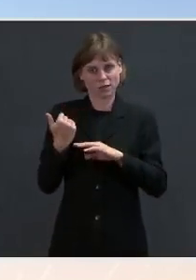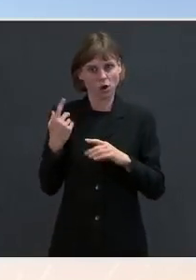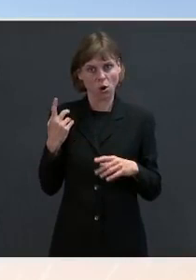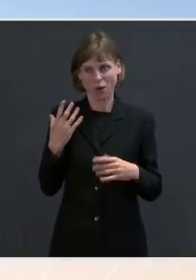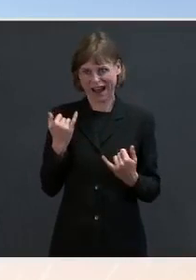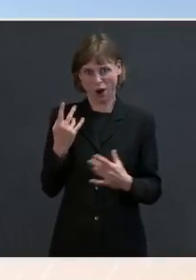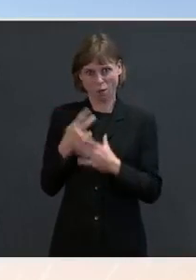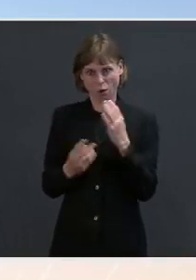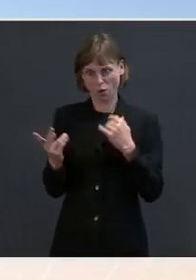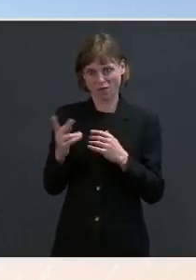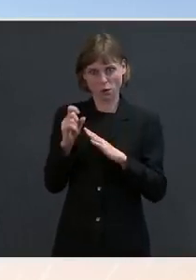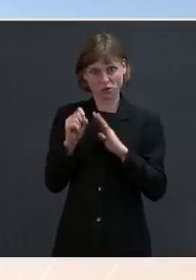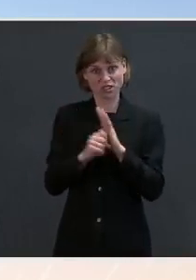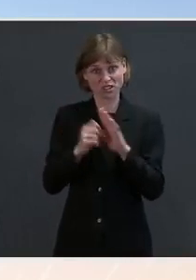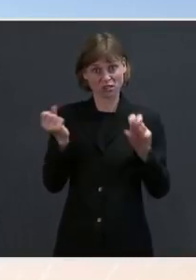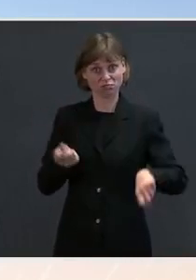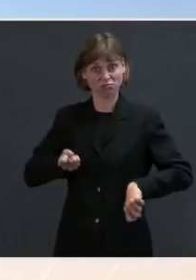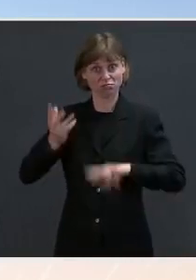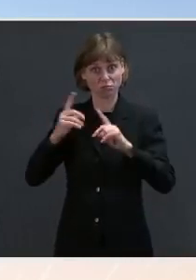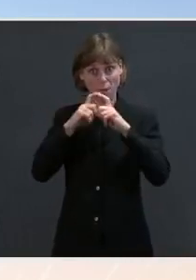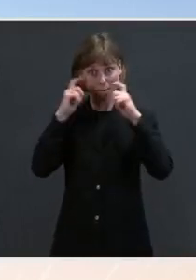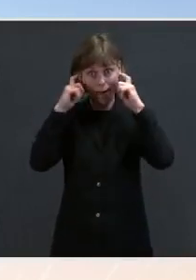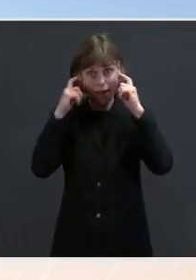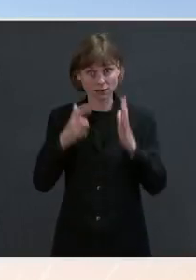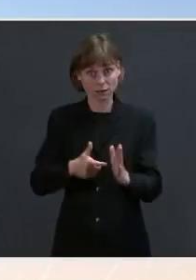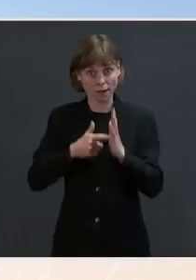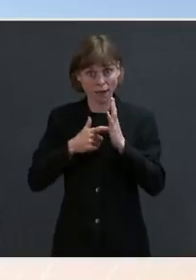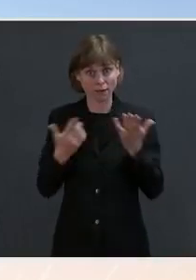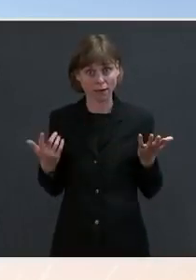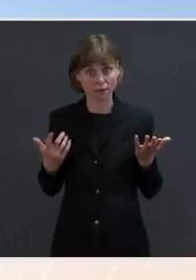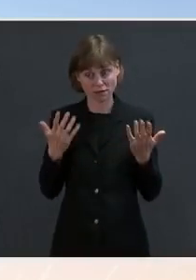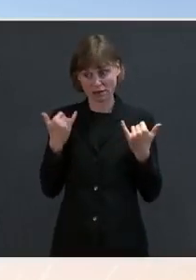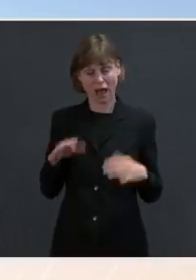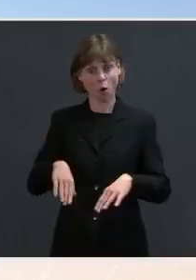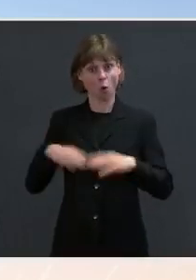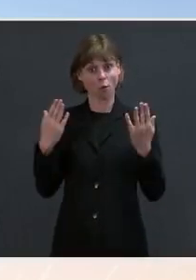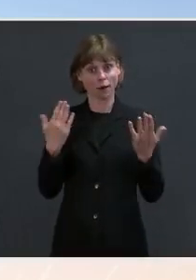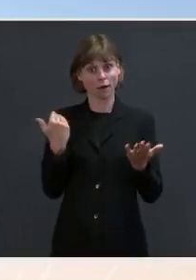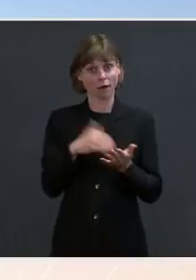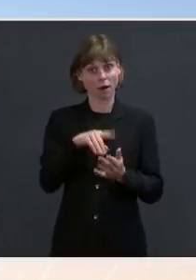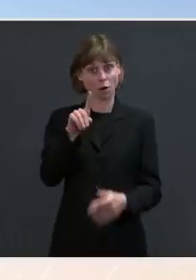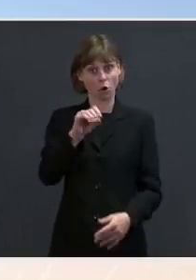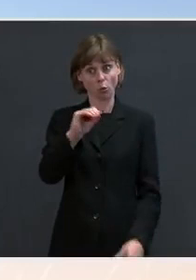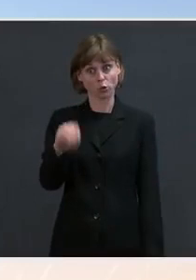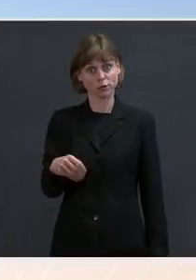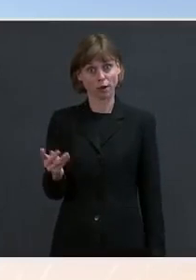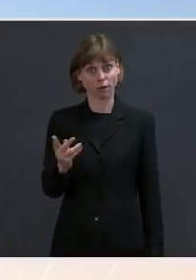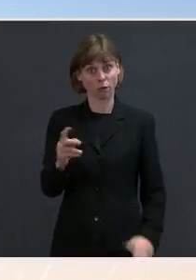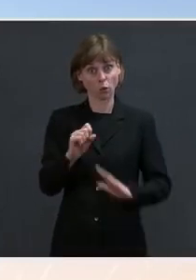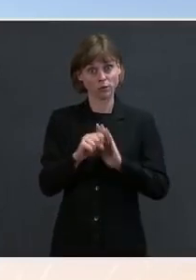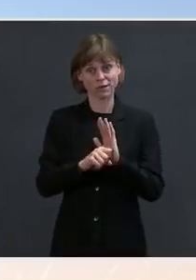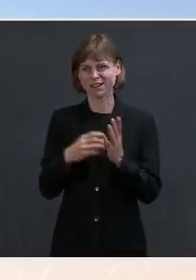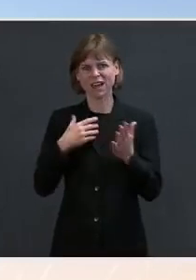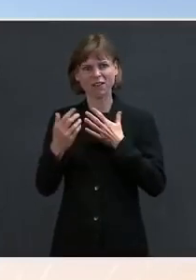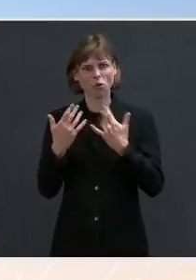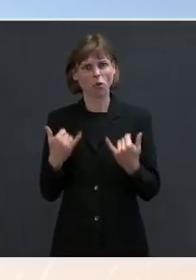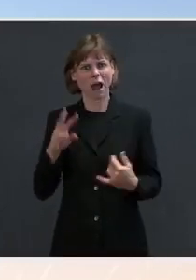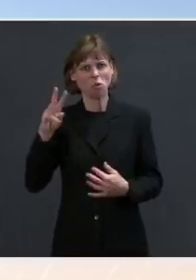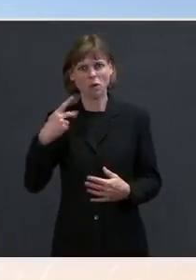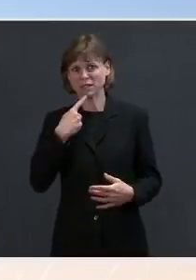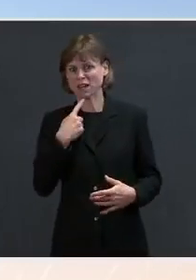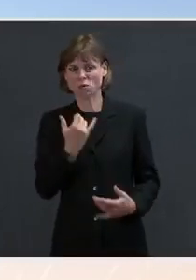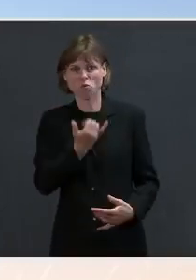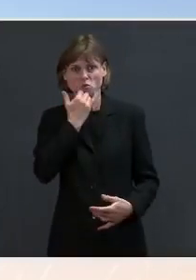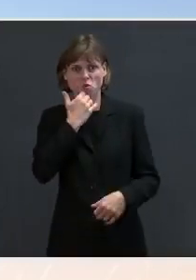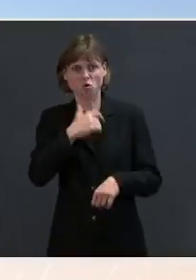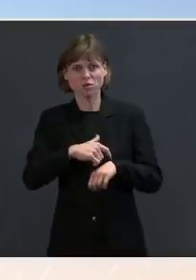states, removed their mask mandates, and they are reopening at 100%, even as this White House says, now is not the time for that. How do